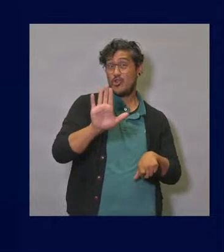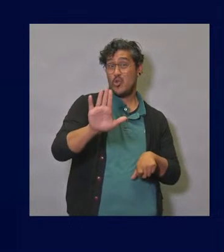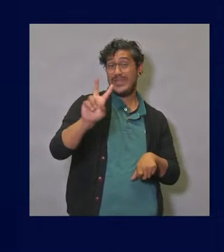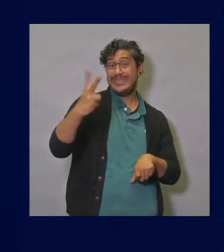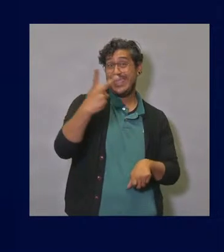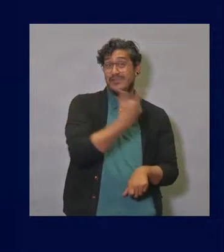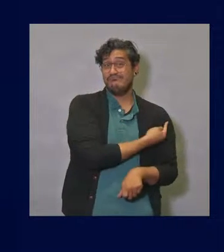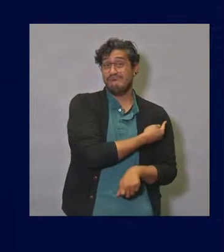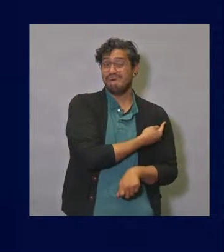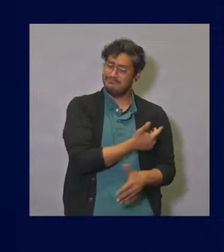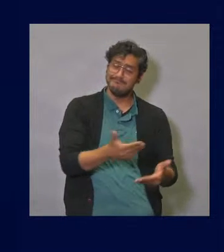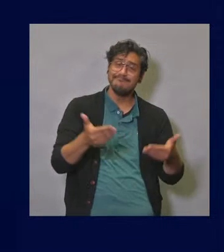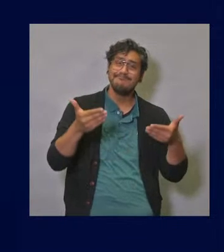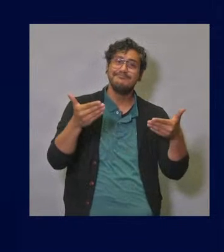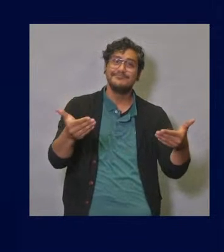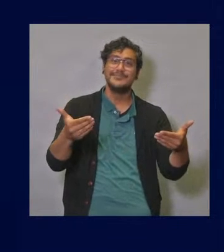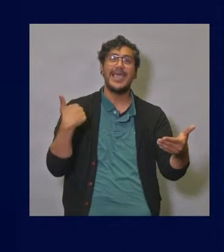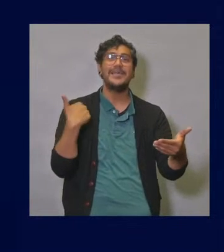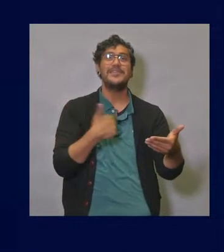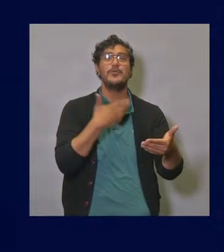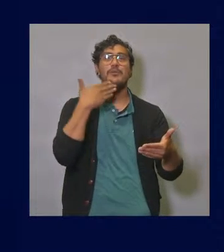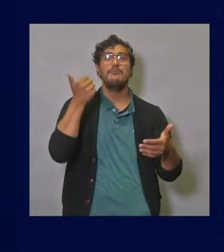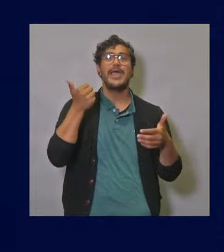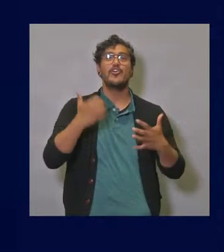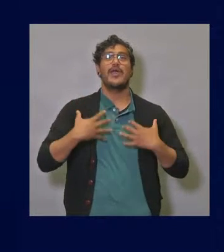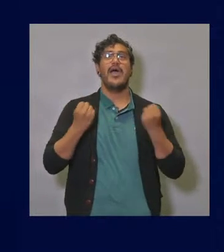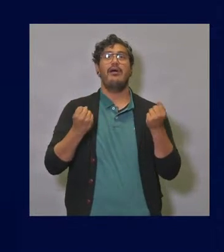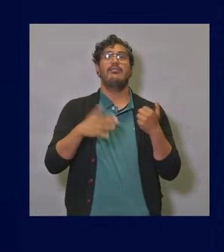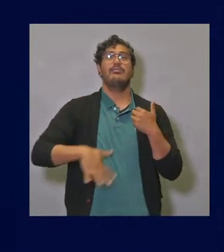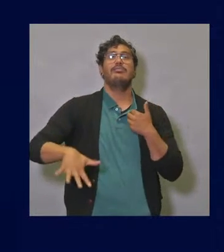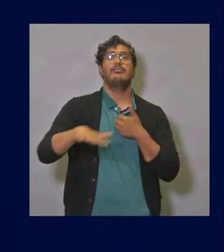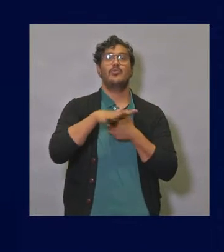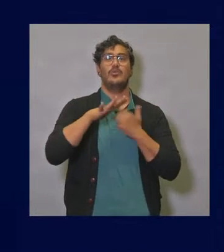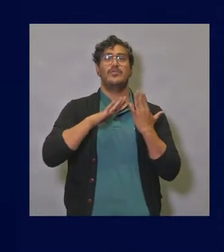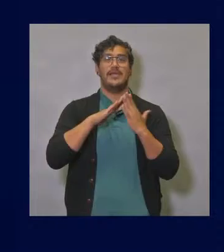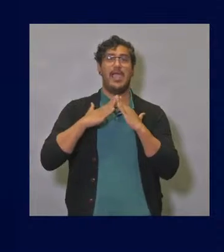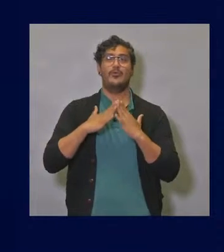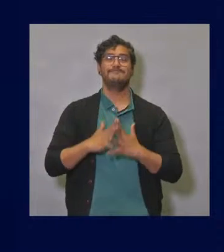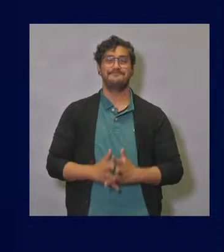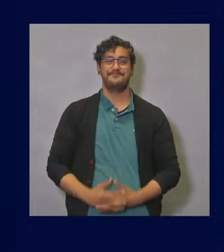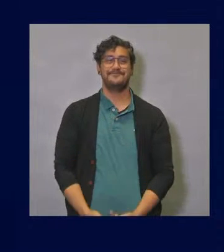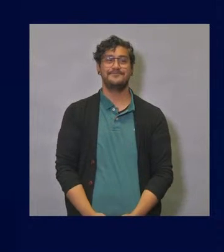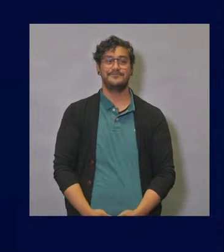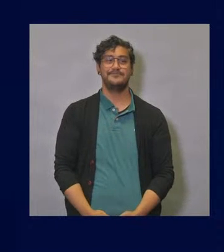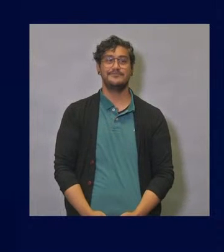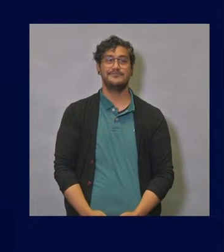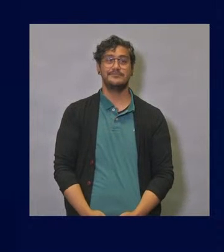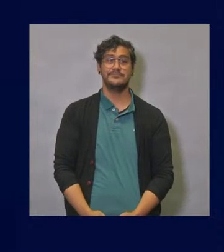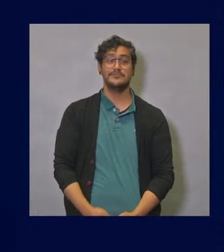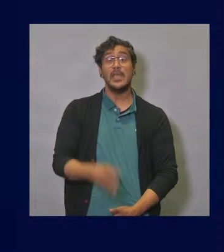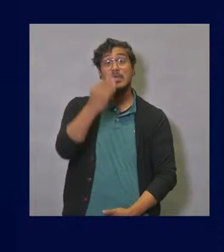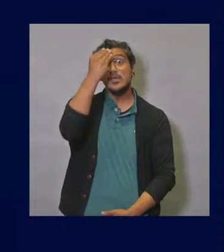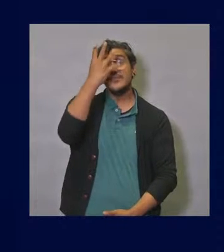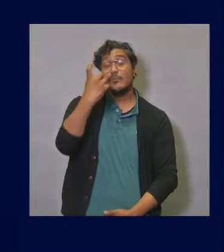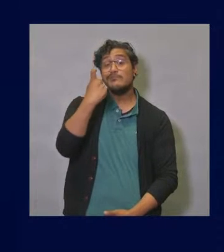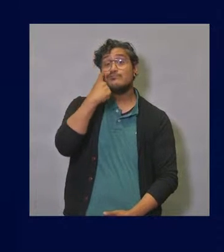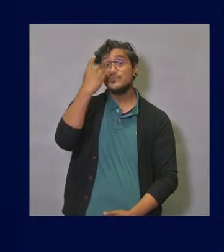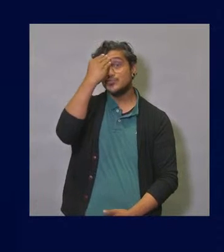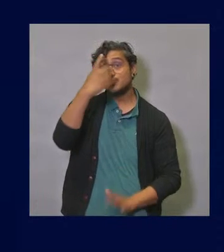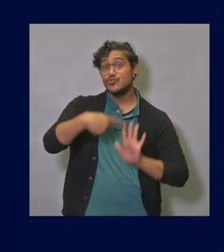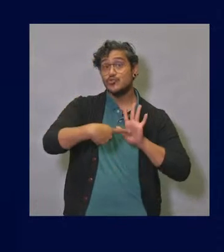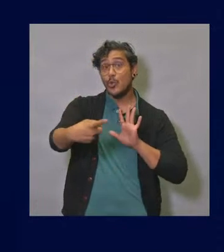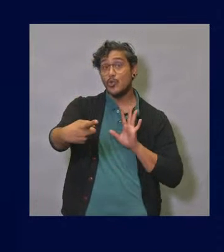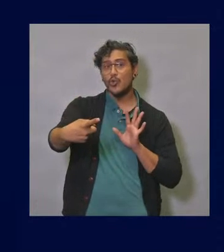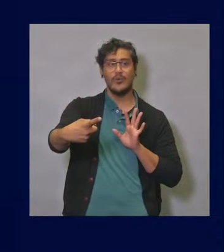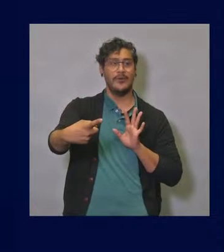let's together spread better health throughout the county. Next slide. The data I've shown you today are far from the